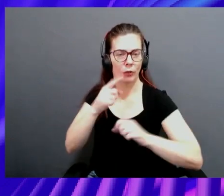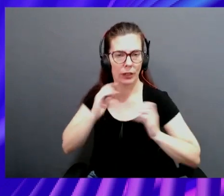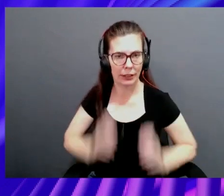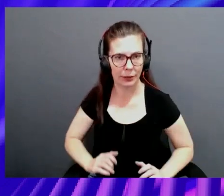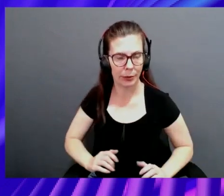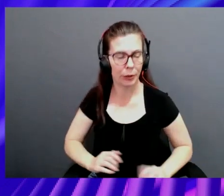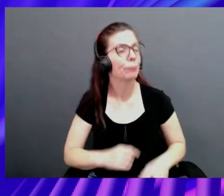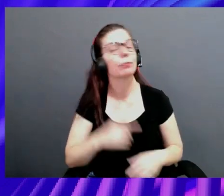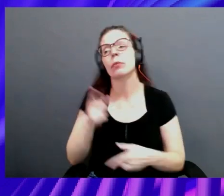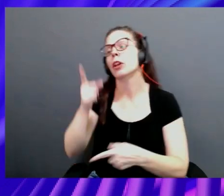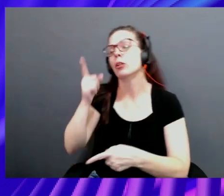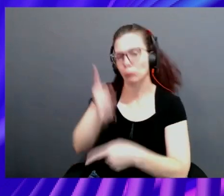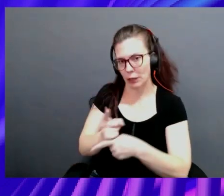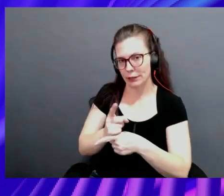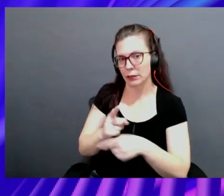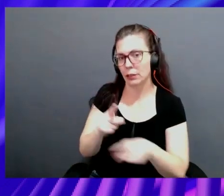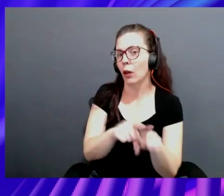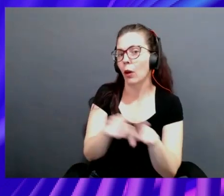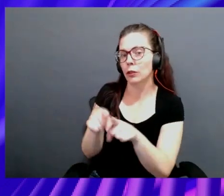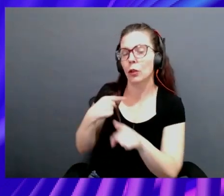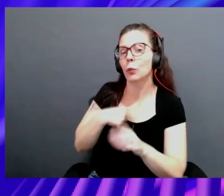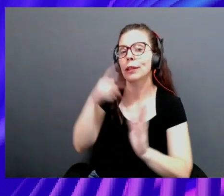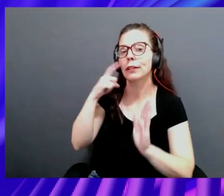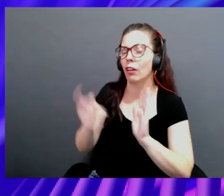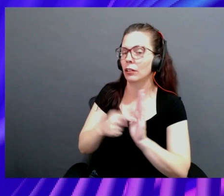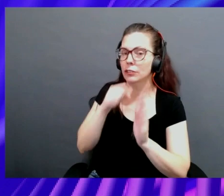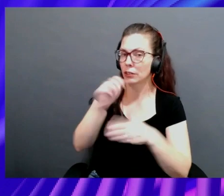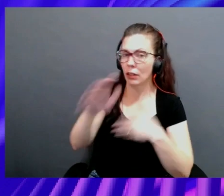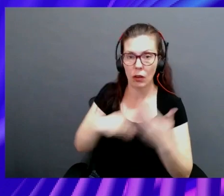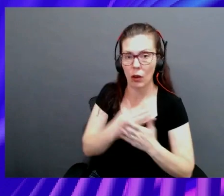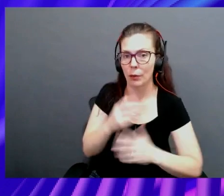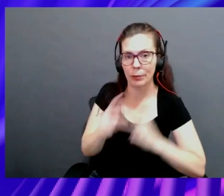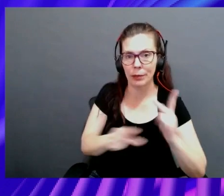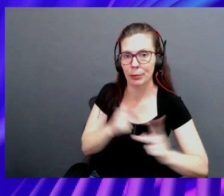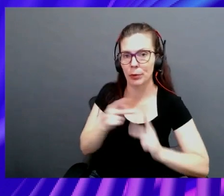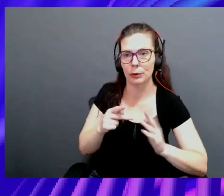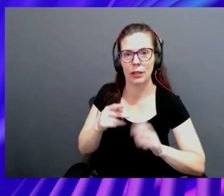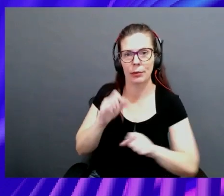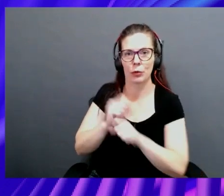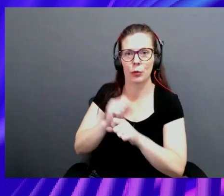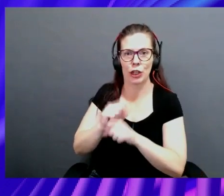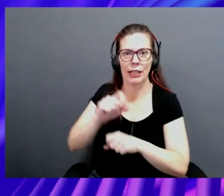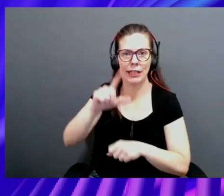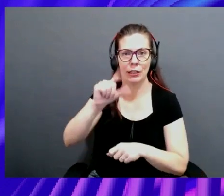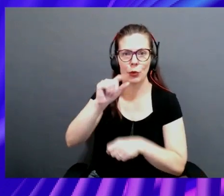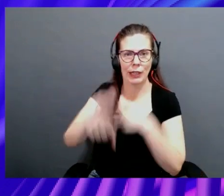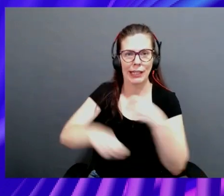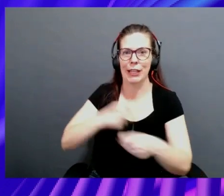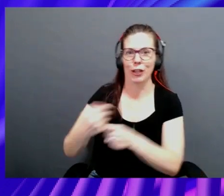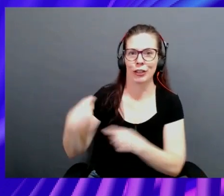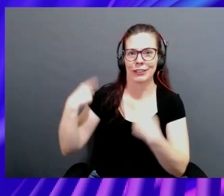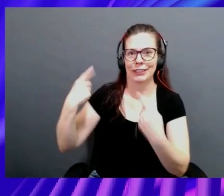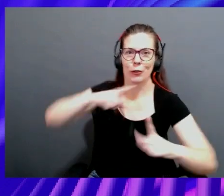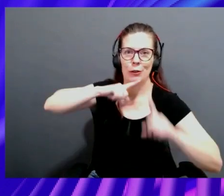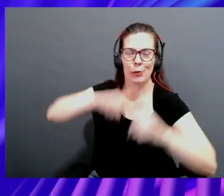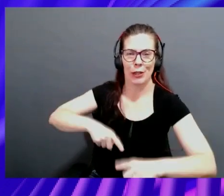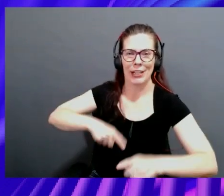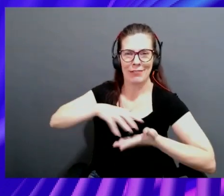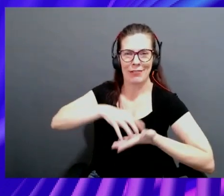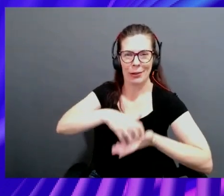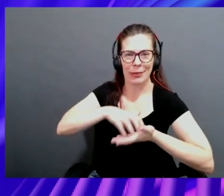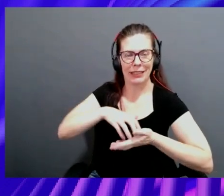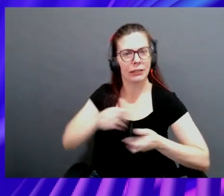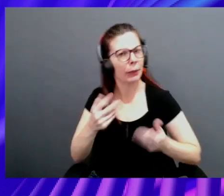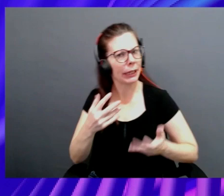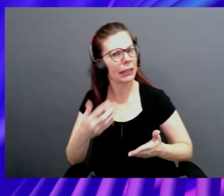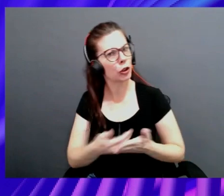not everybody is, a 20-year veteran of reporting vulnerabilities, right? A lot of people are getting started, and